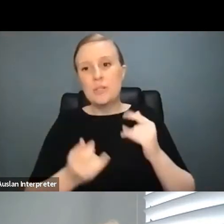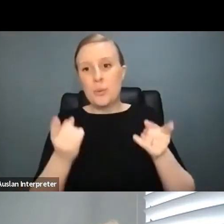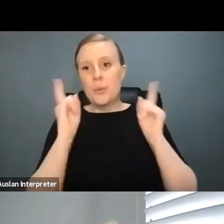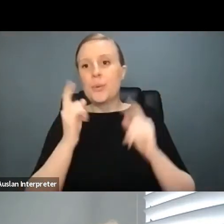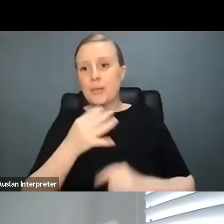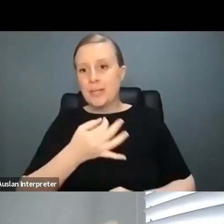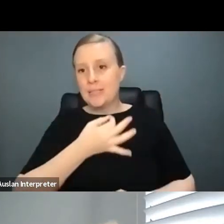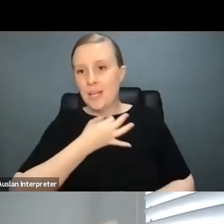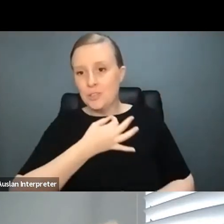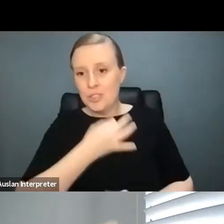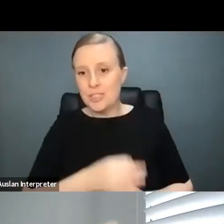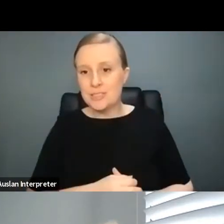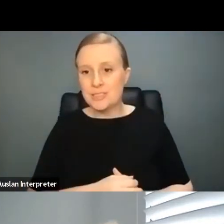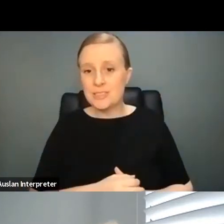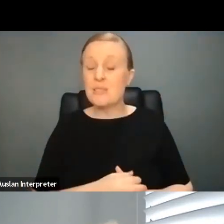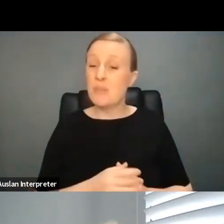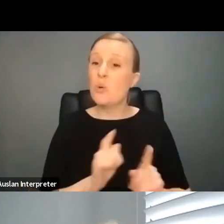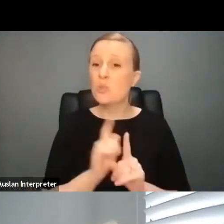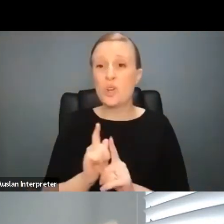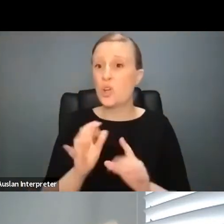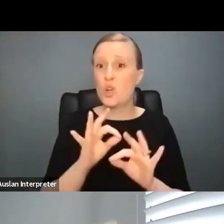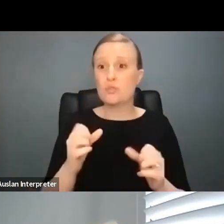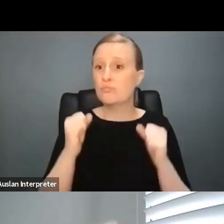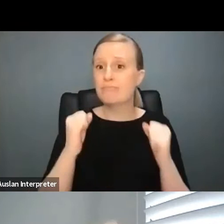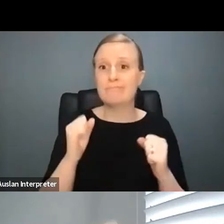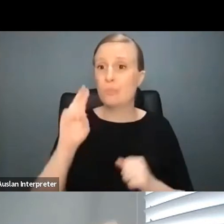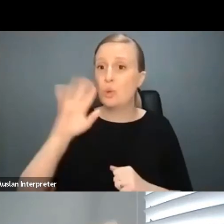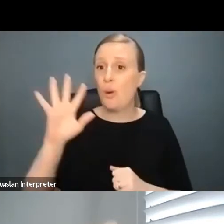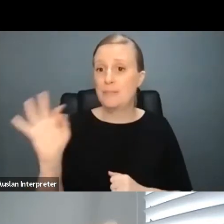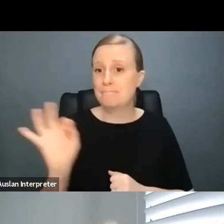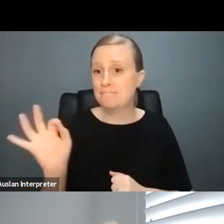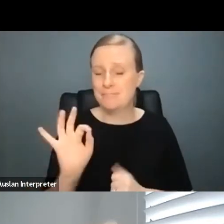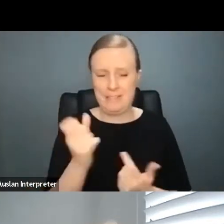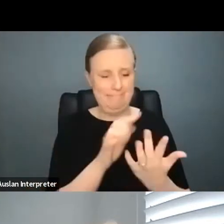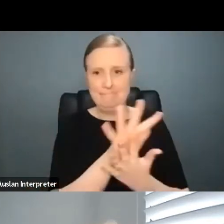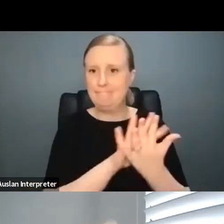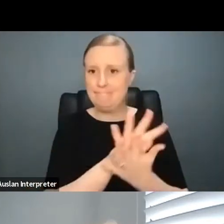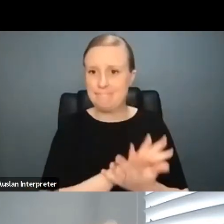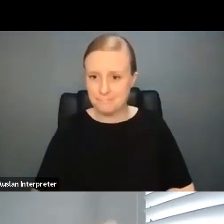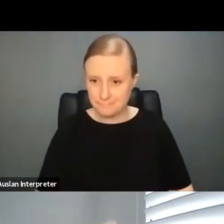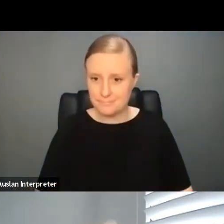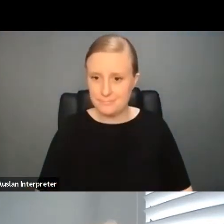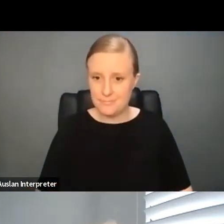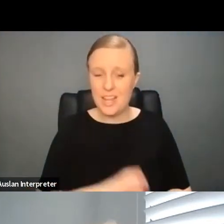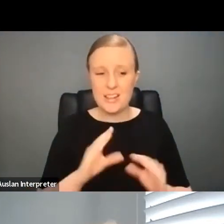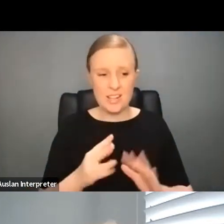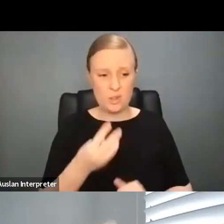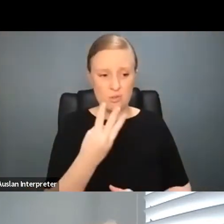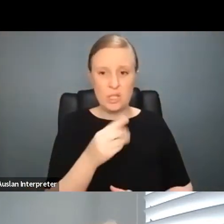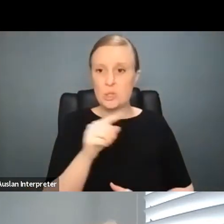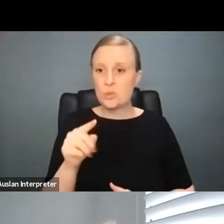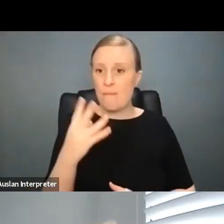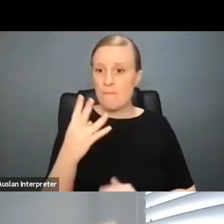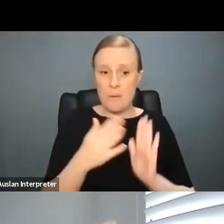stage. But then we had this interesting bounce back. It only took kind of 3 or 4 months, and drug